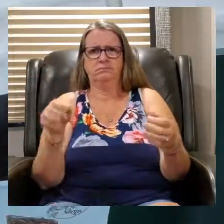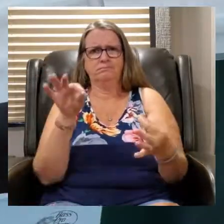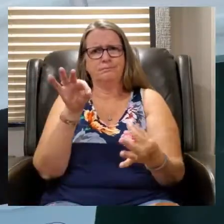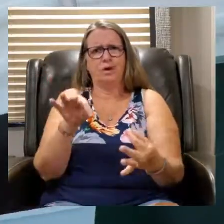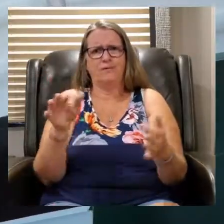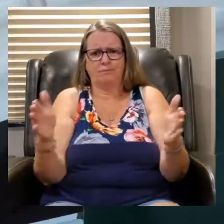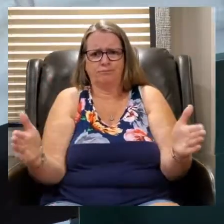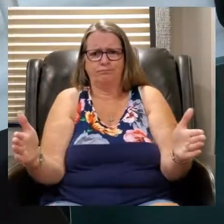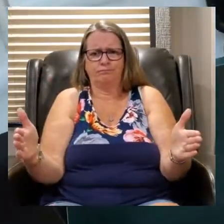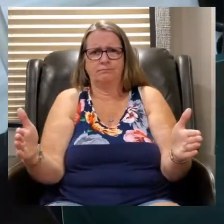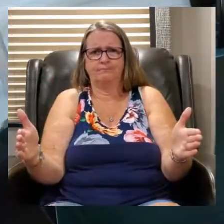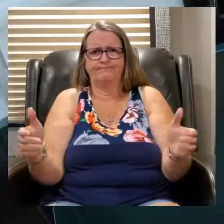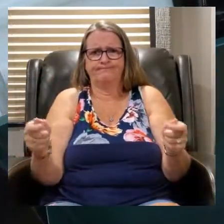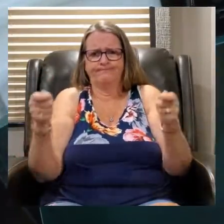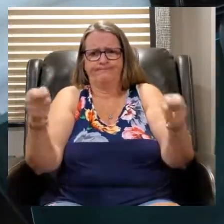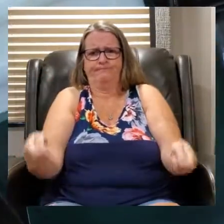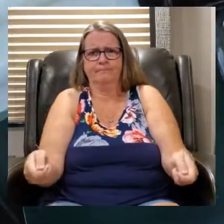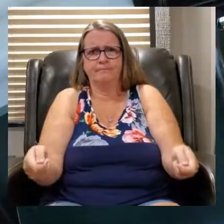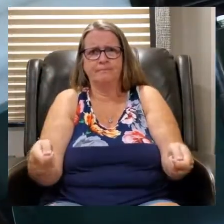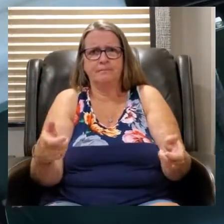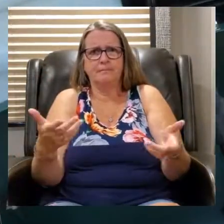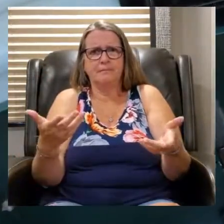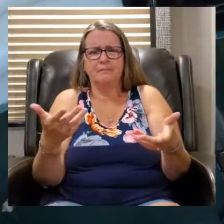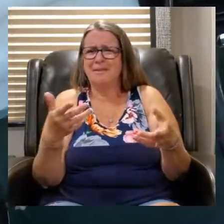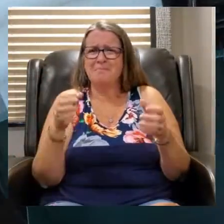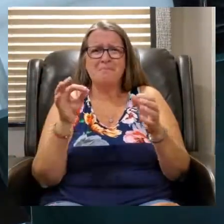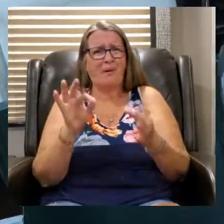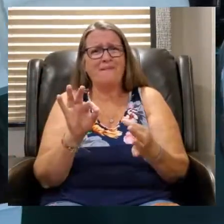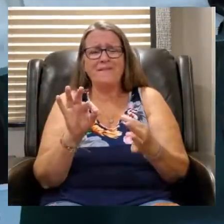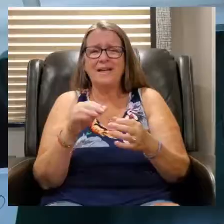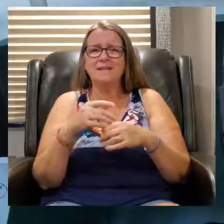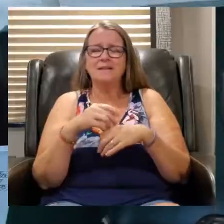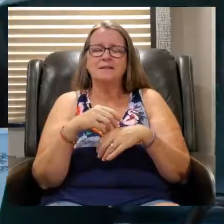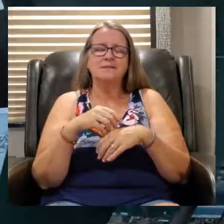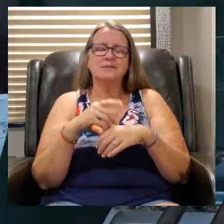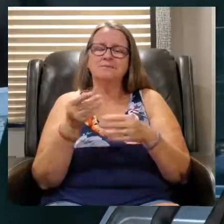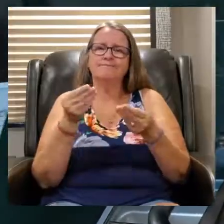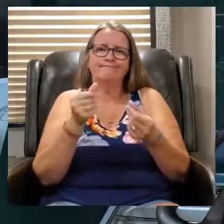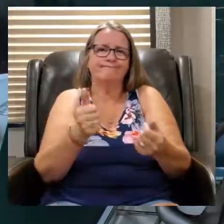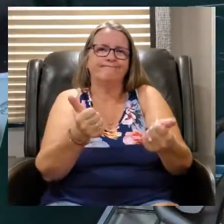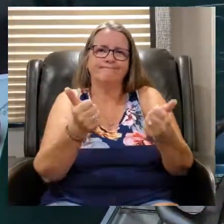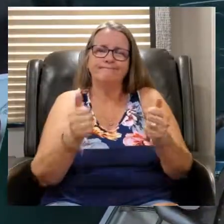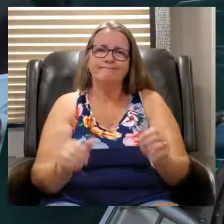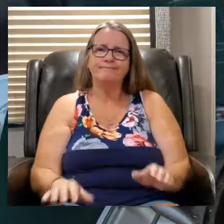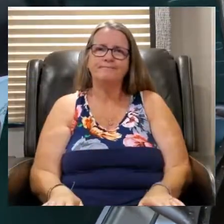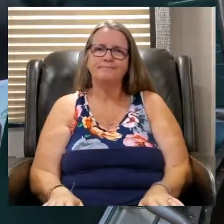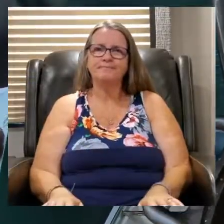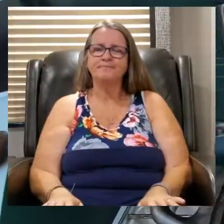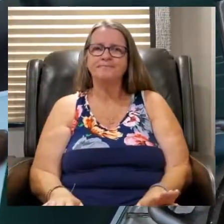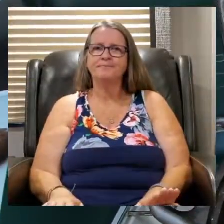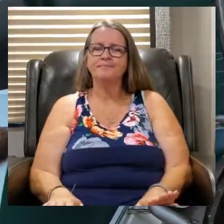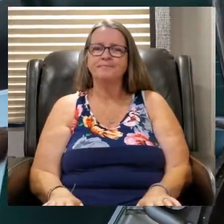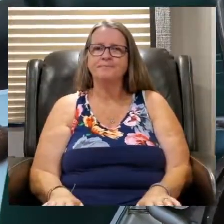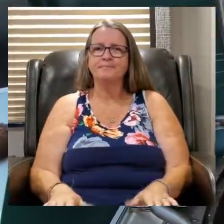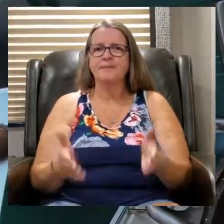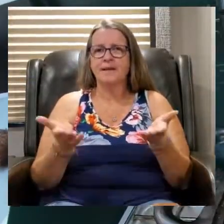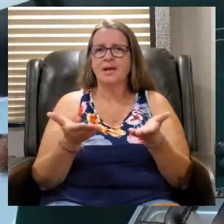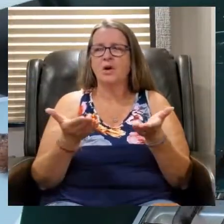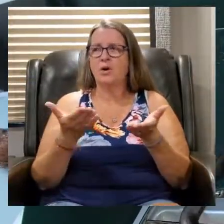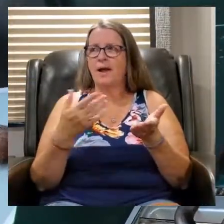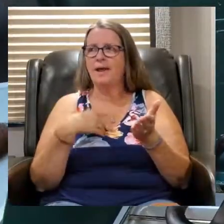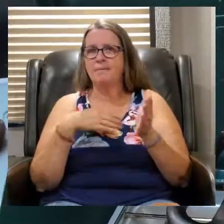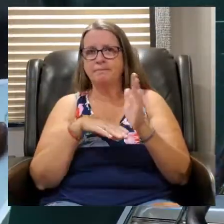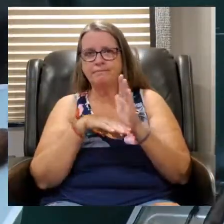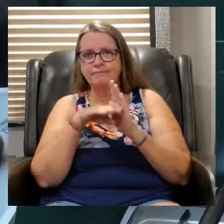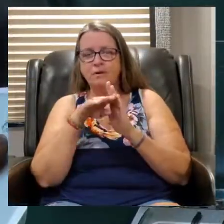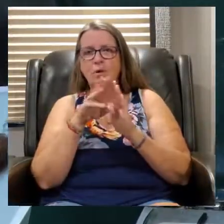on the part of the kitchen that's meant for it. So it just works out so perfect. So, you